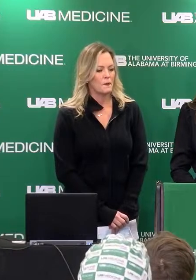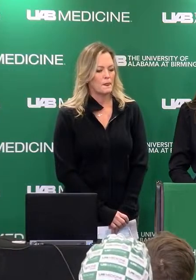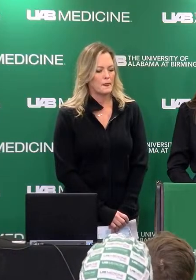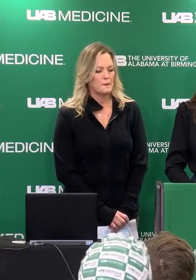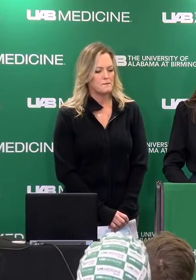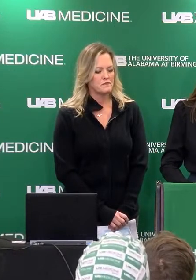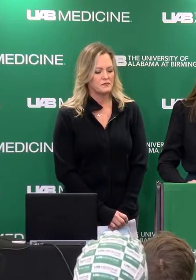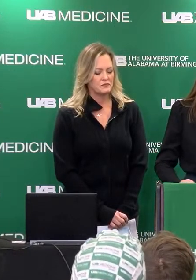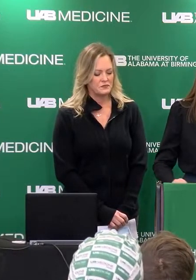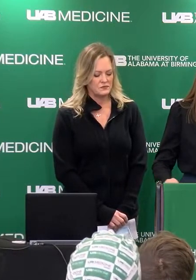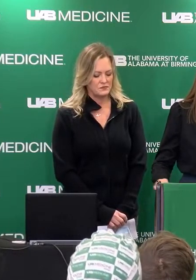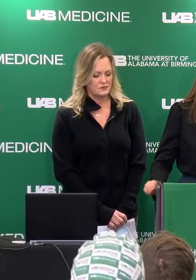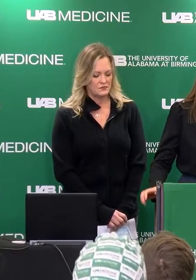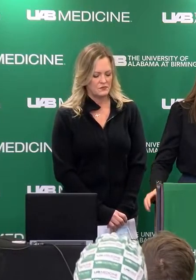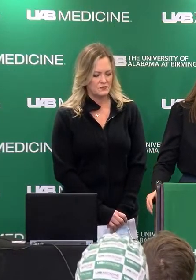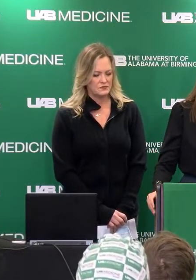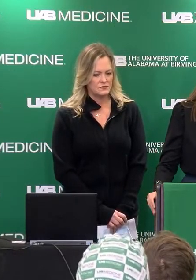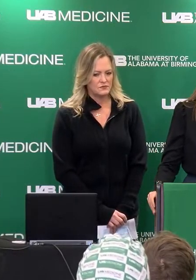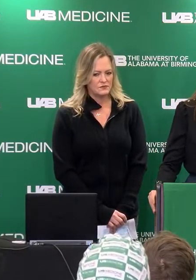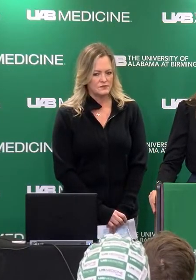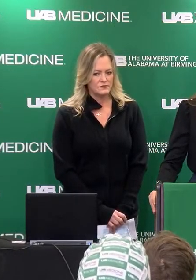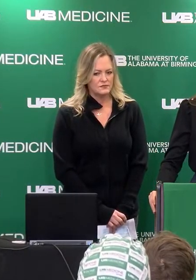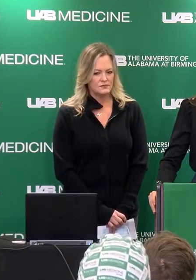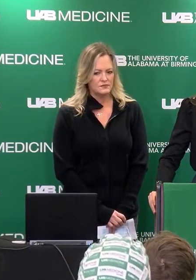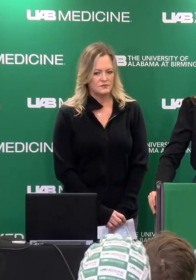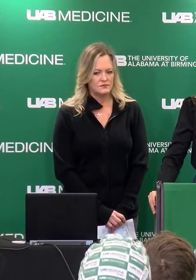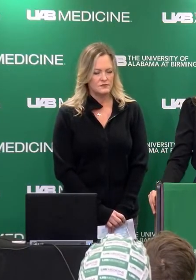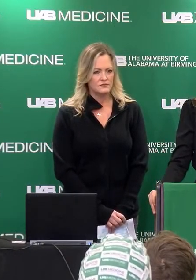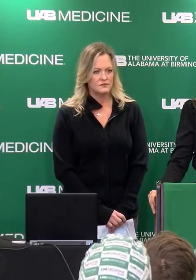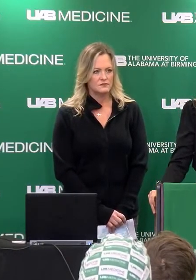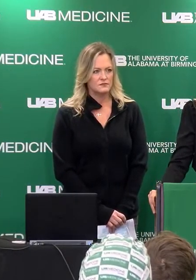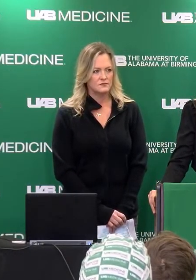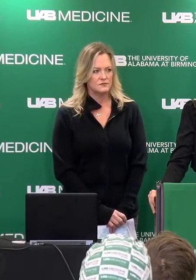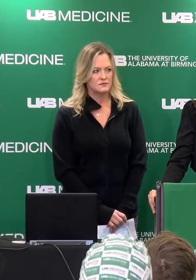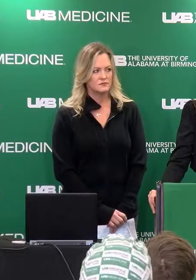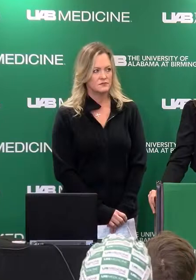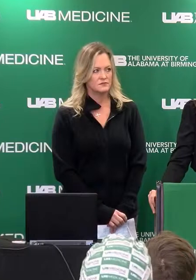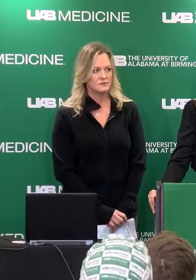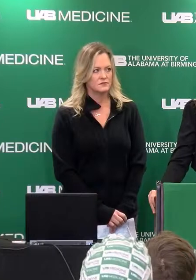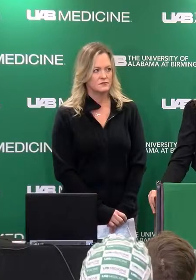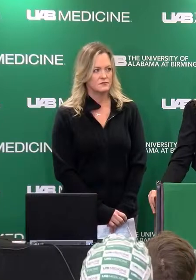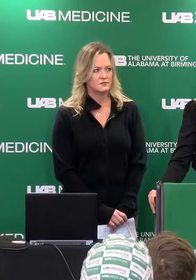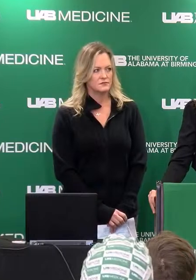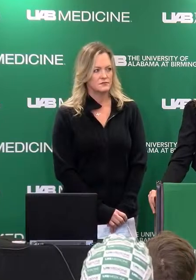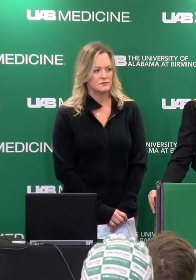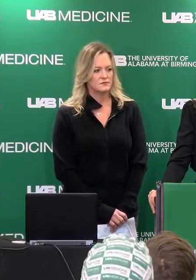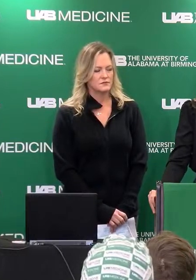first. The first thing is that this was a clinical grade 10 gene edited pig that